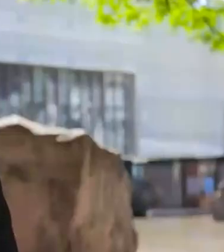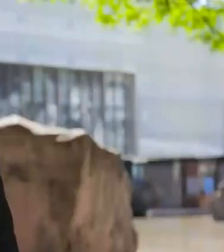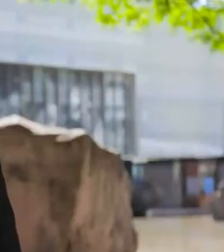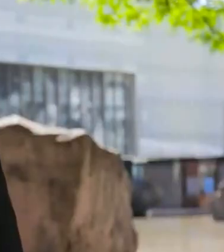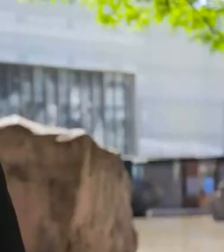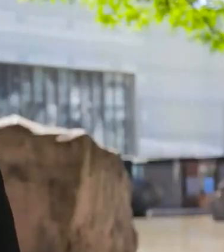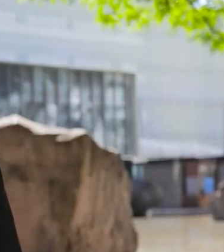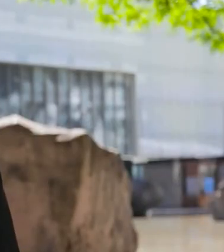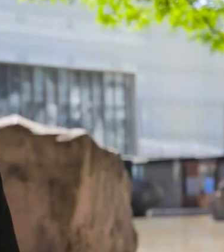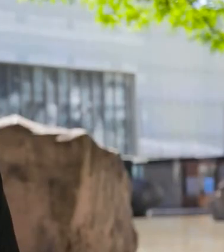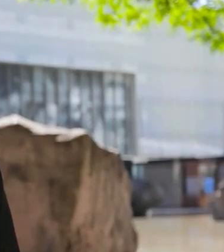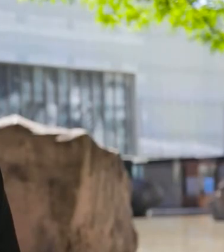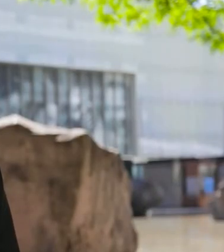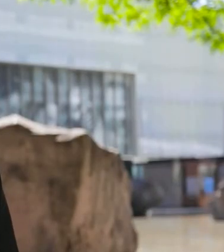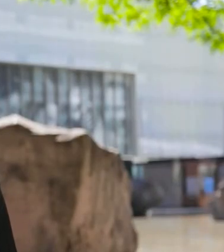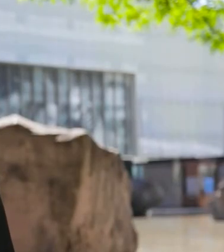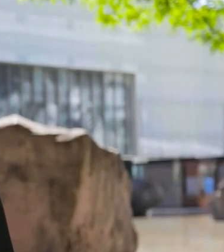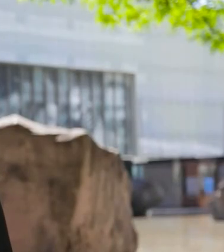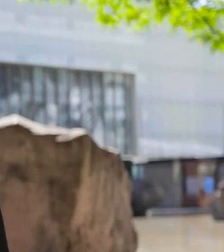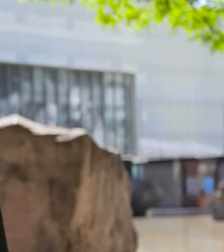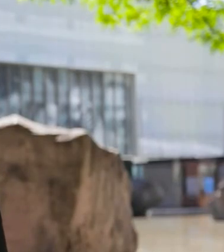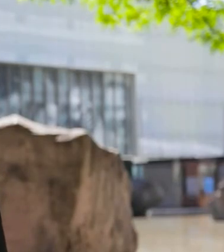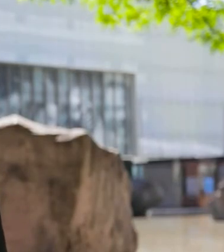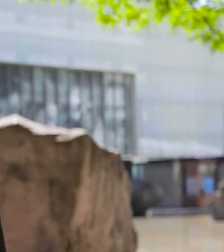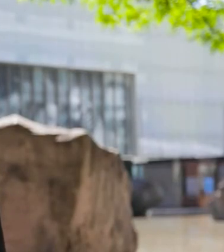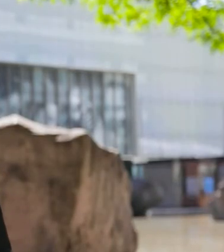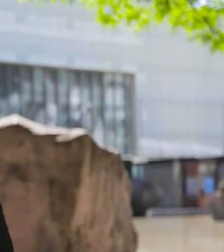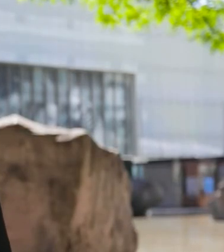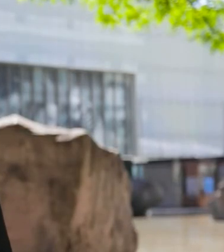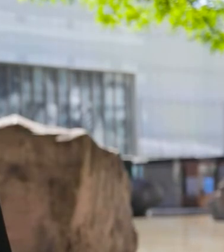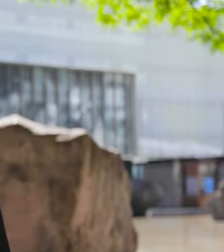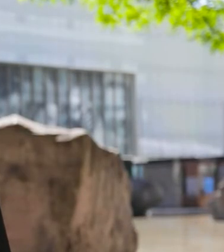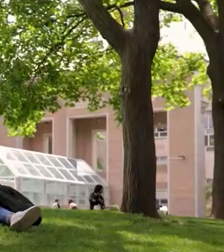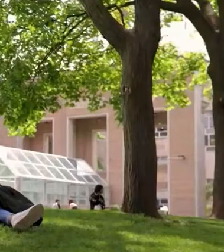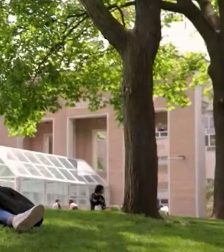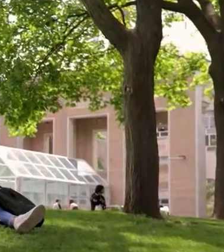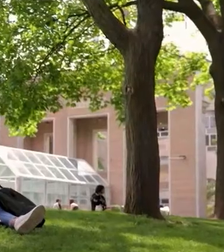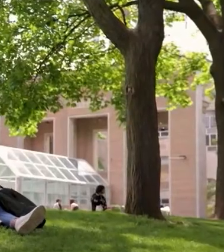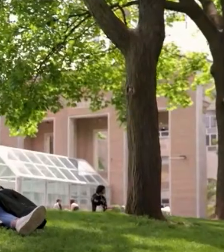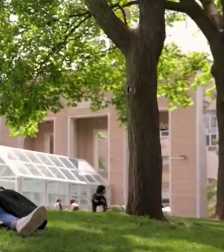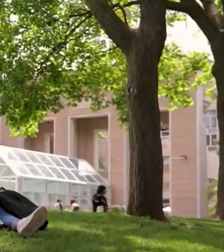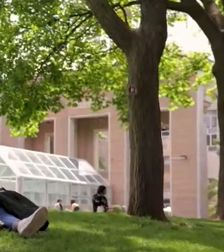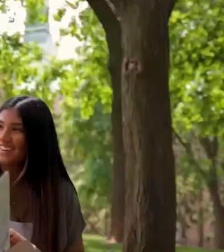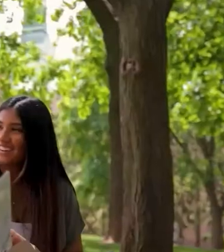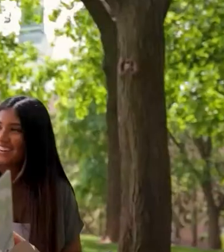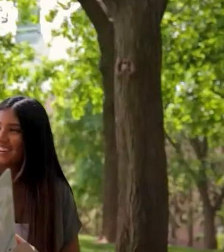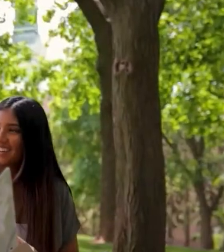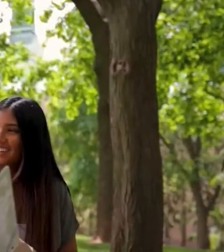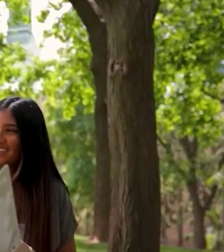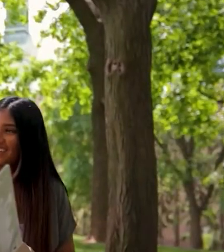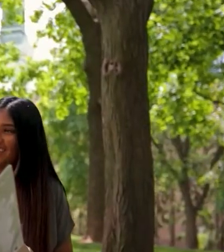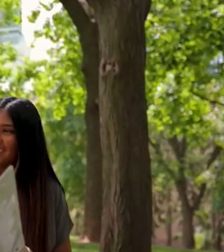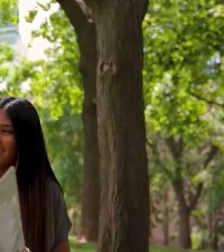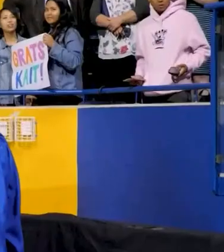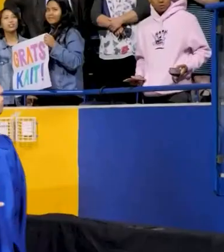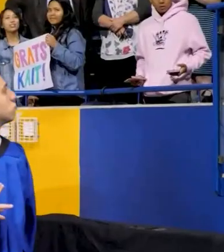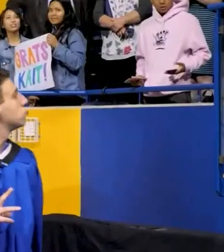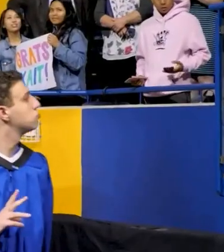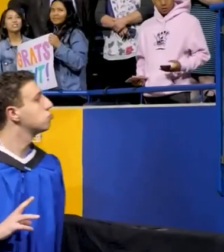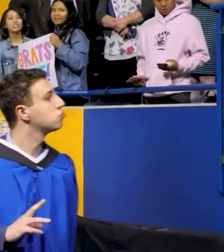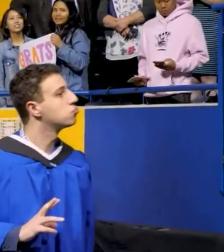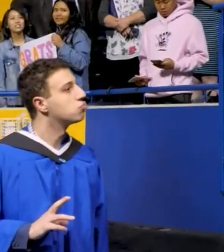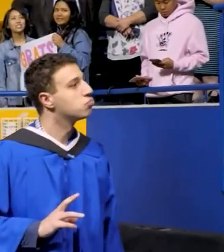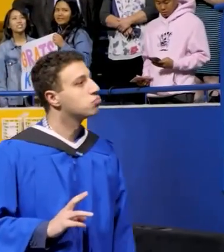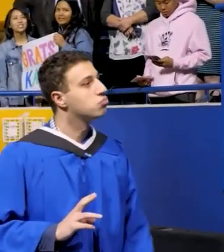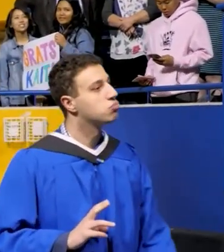Hello, Toronto Met grads. I'm Jen McMillan, Vice Provost Students, and I'm so excited to share this moment with you. After years of hard work and great memories, you